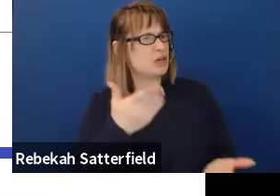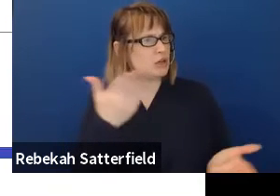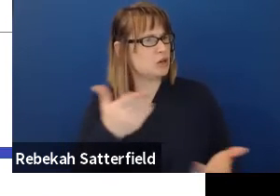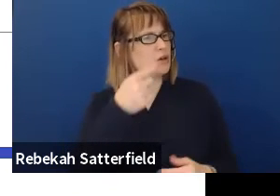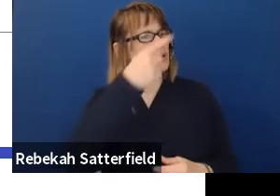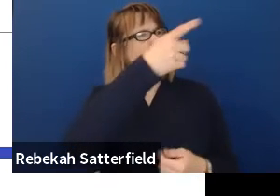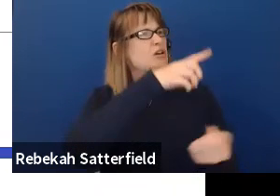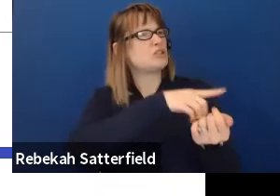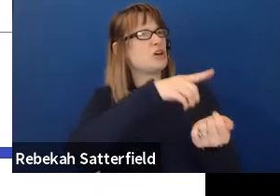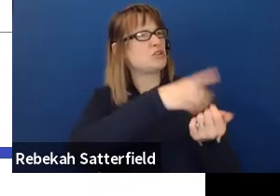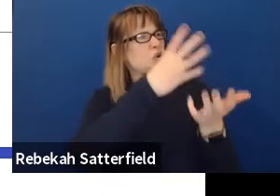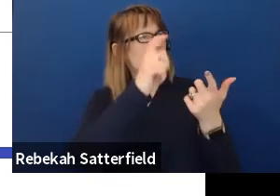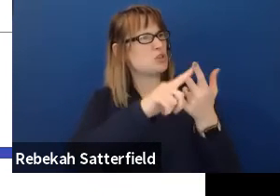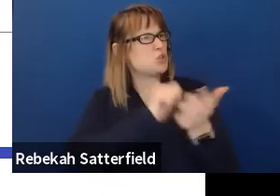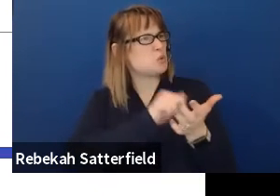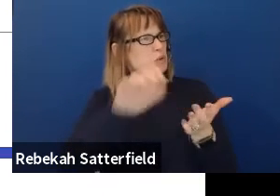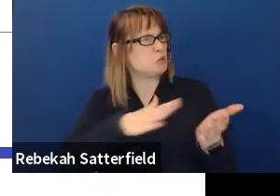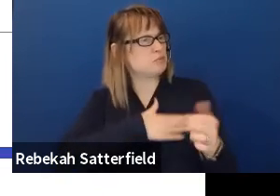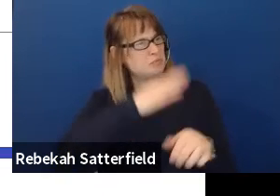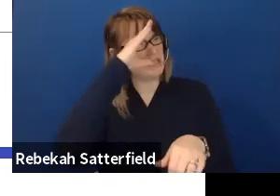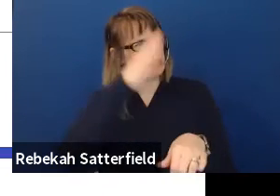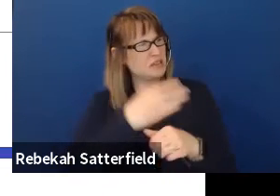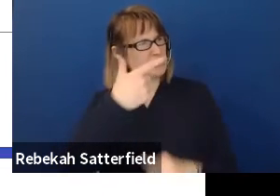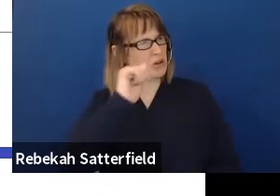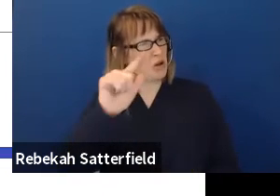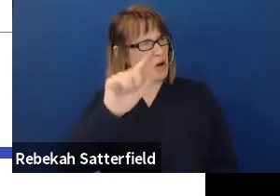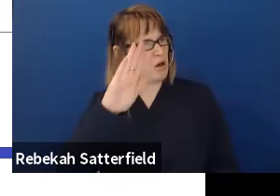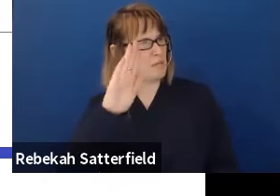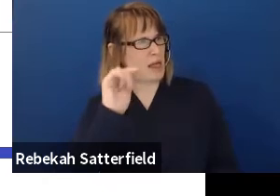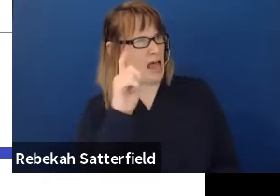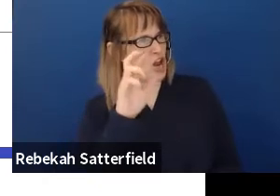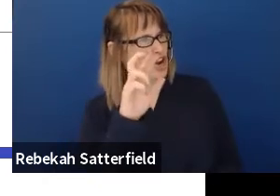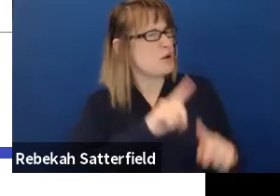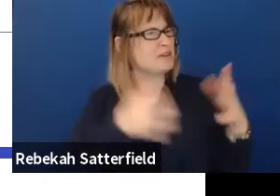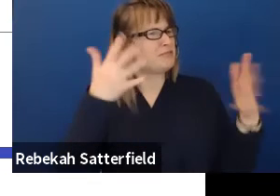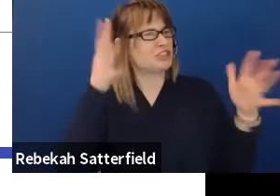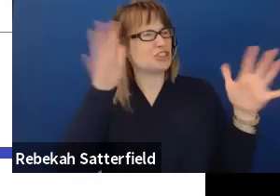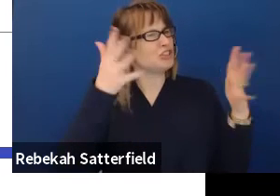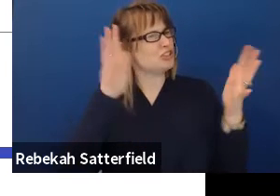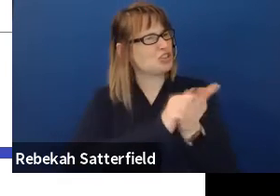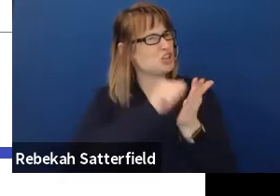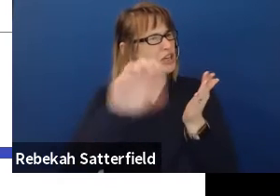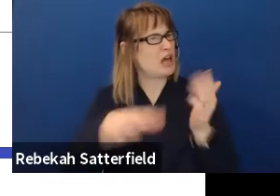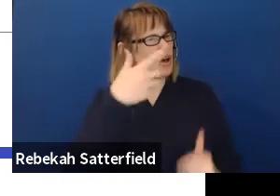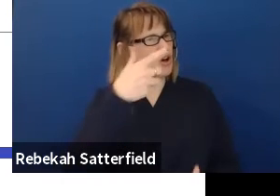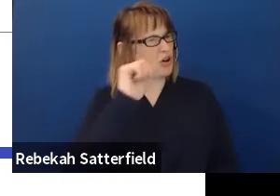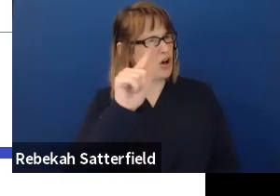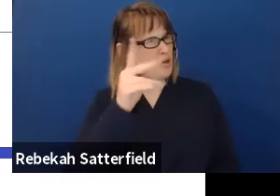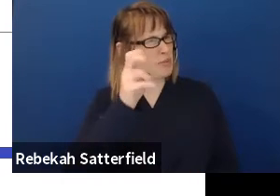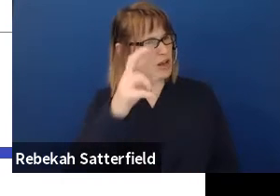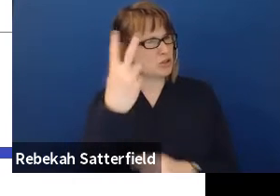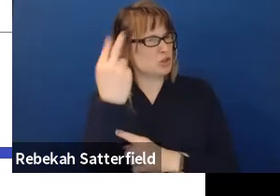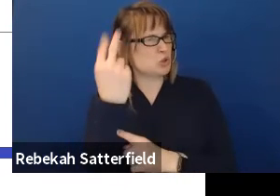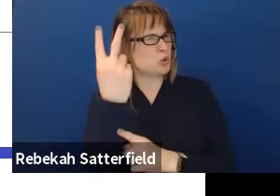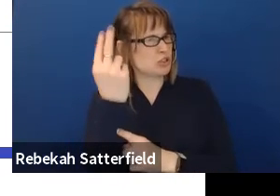this doctor wants to remove my son's gallbladder, but they took it out 2 years ago. Does he have two